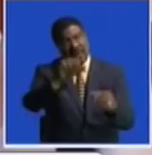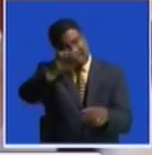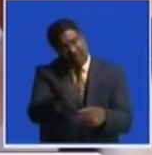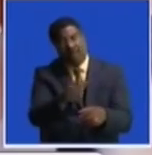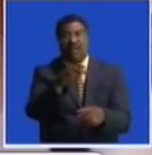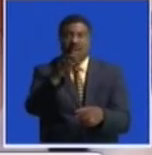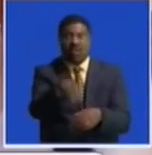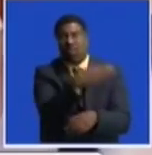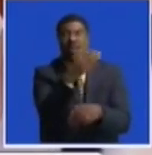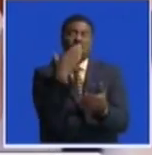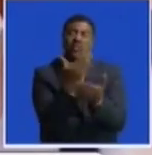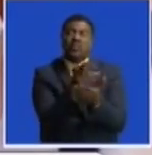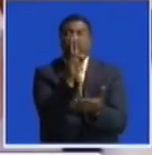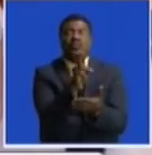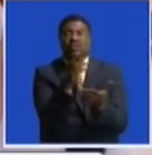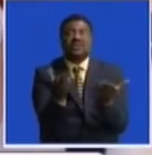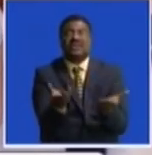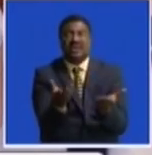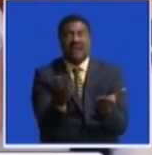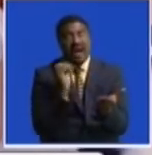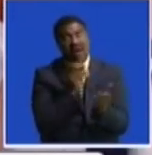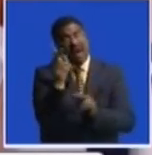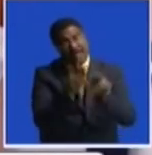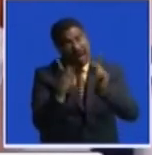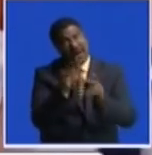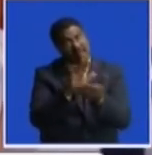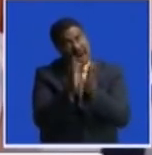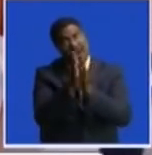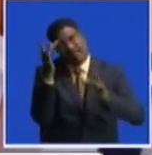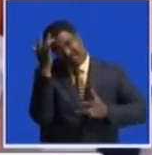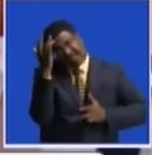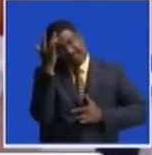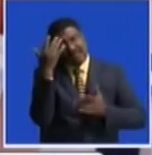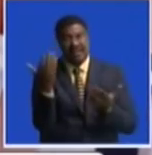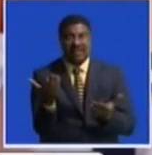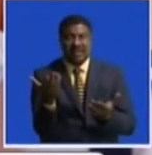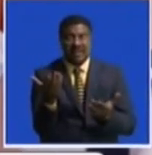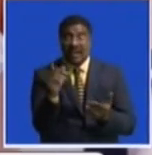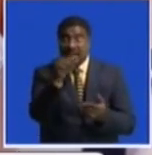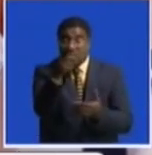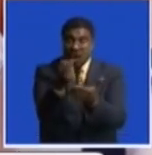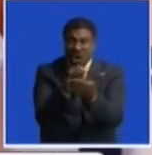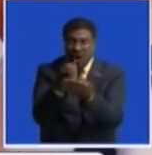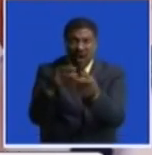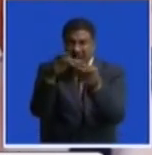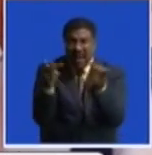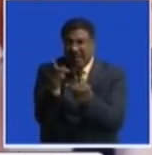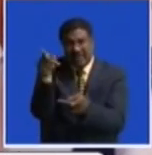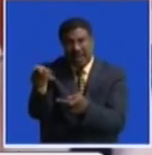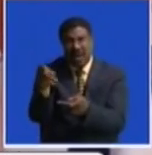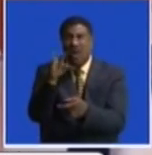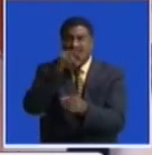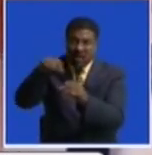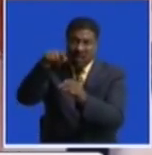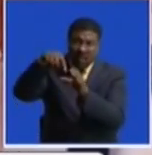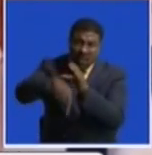matter can quickly go. Yeah, our people are going to get sick. Even there where they are cooking from, there's a borehole, there's